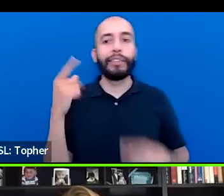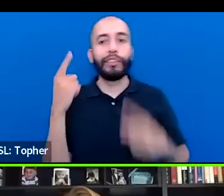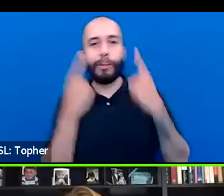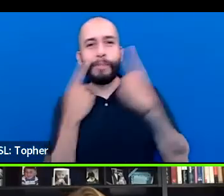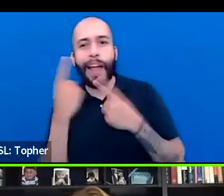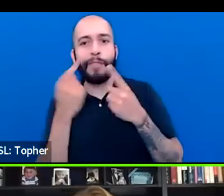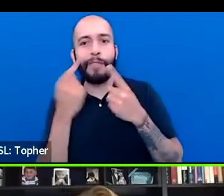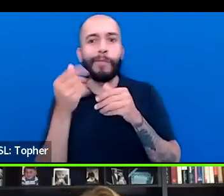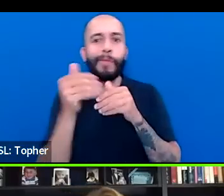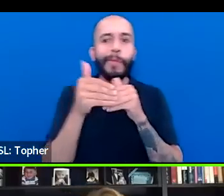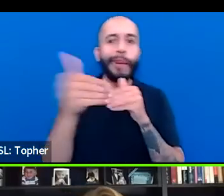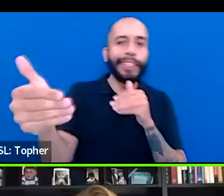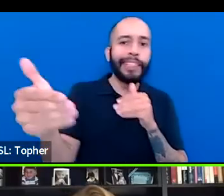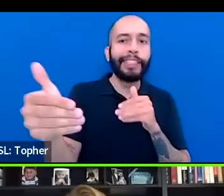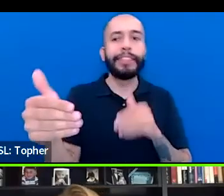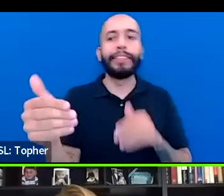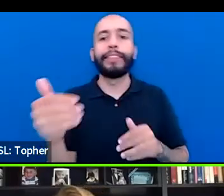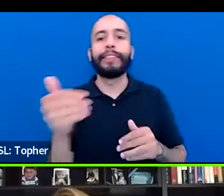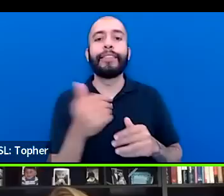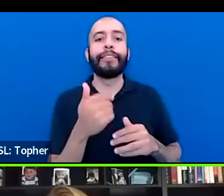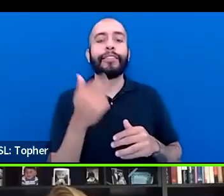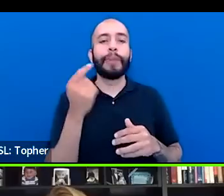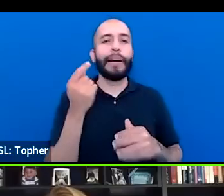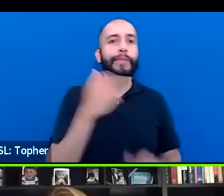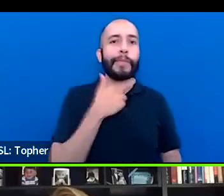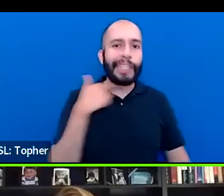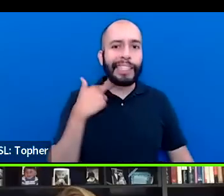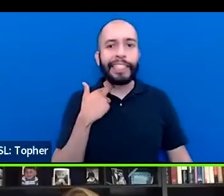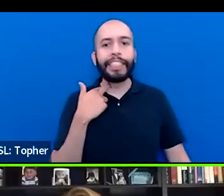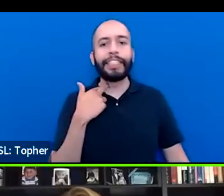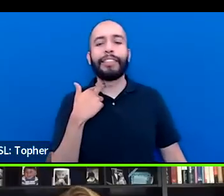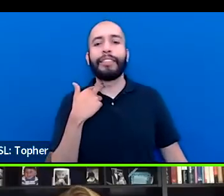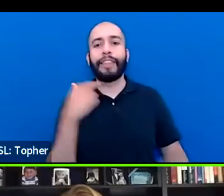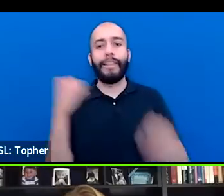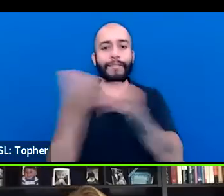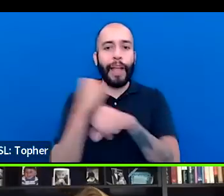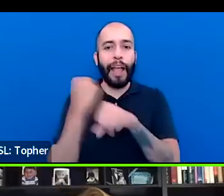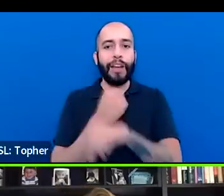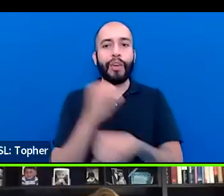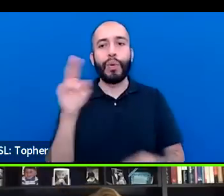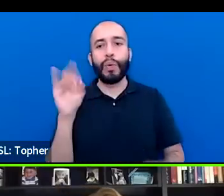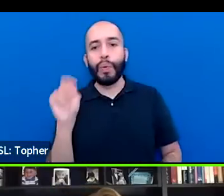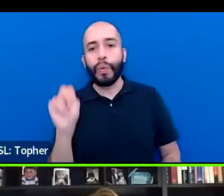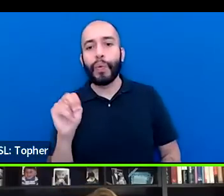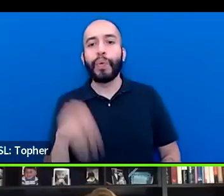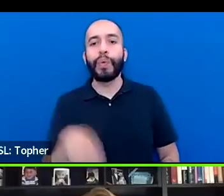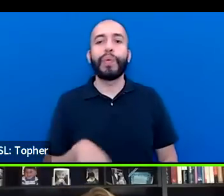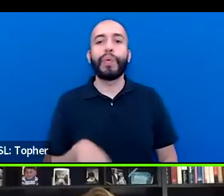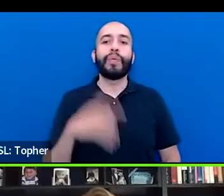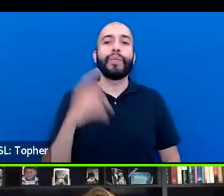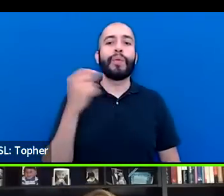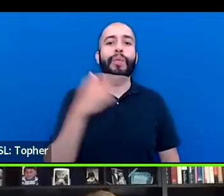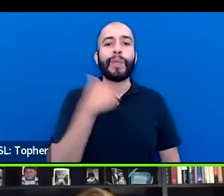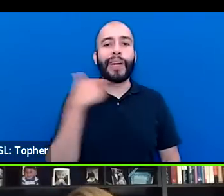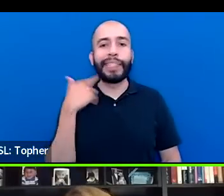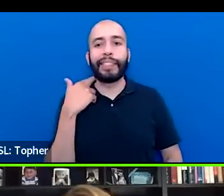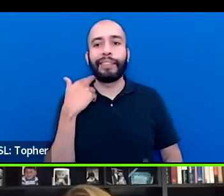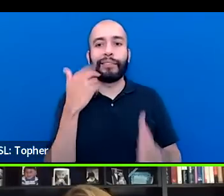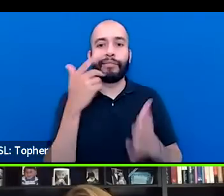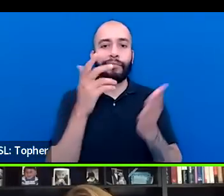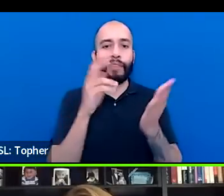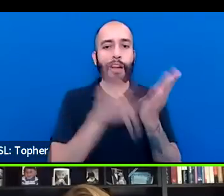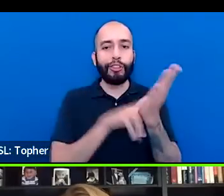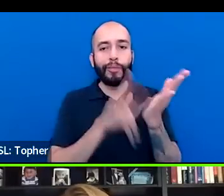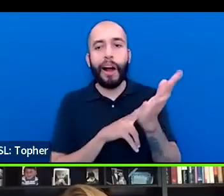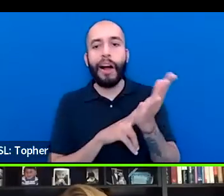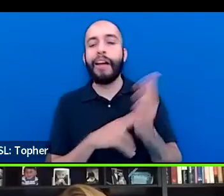union? What is the risk of settling the contract? What is the risk of taking on the strike? And so